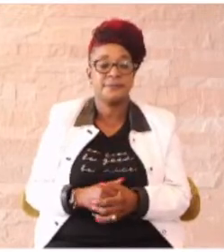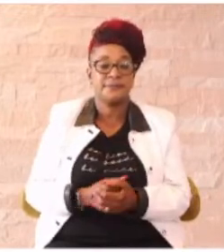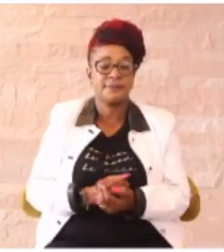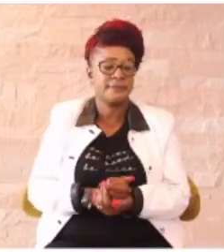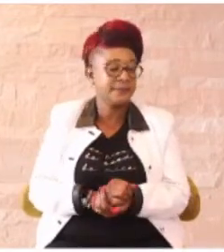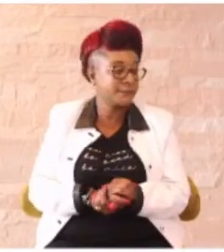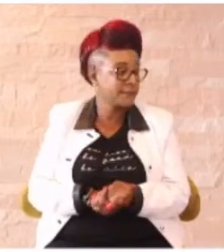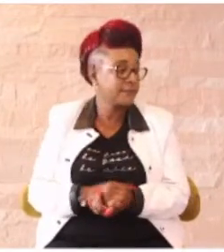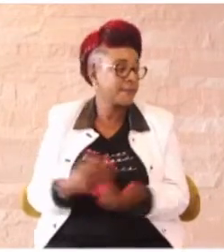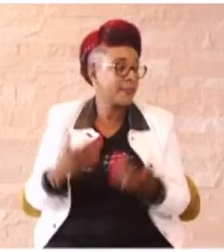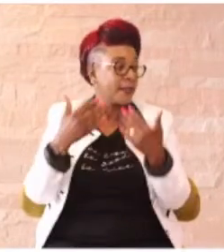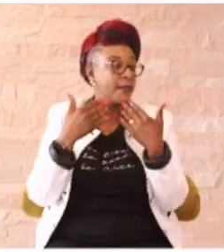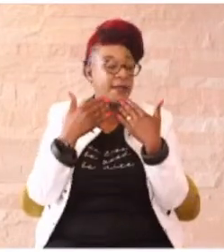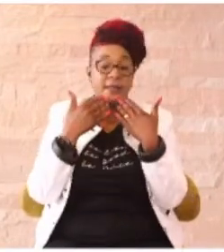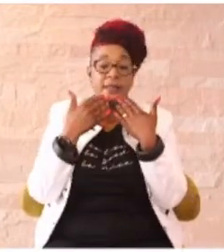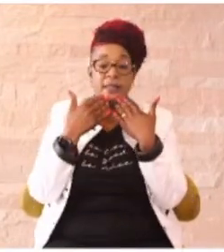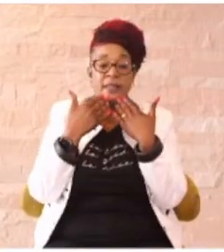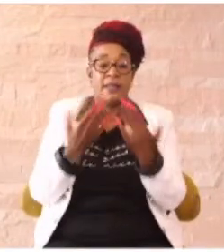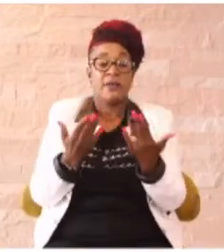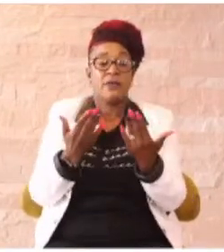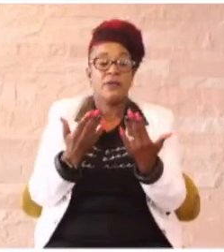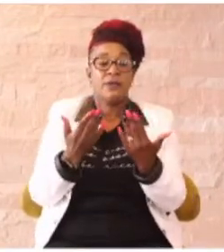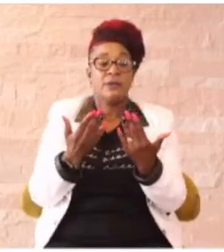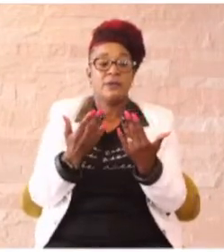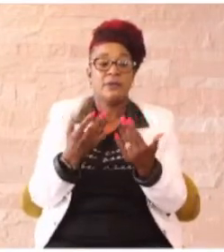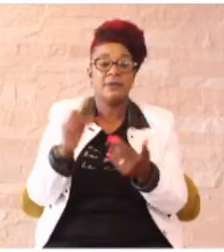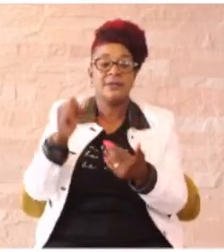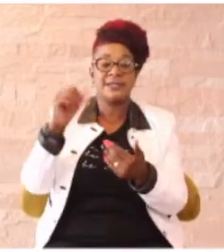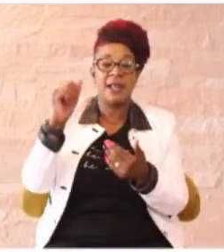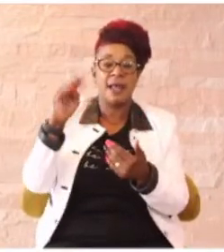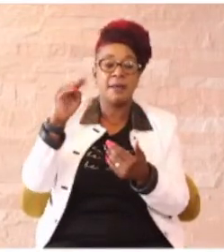Okay, thank you. Salam nacho.